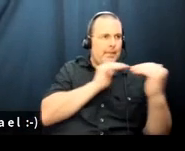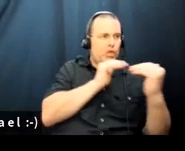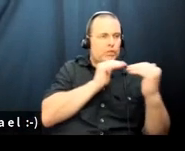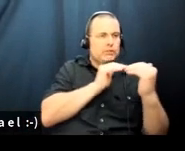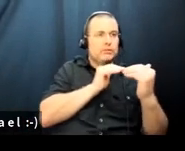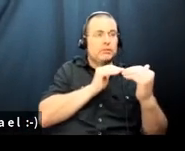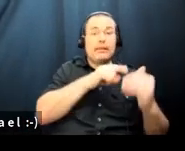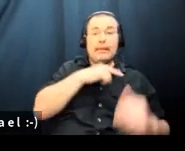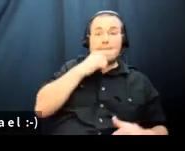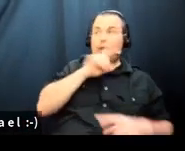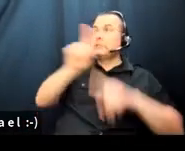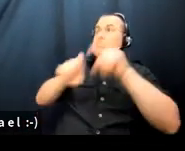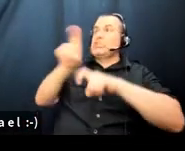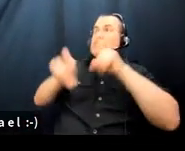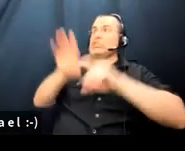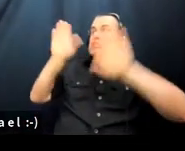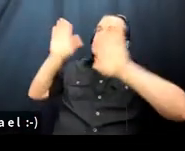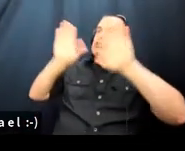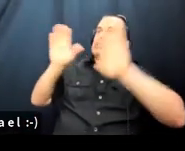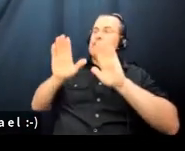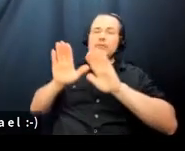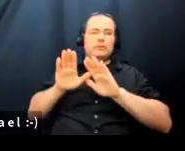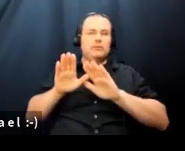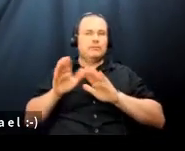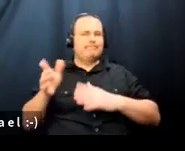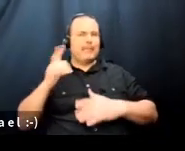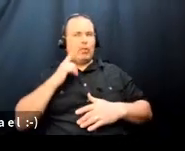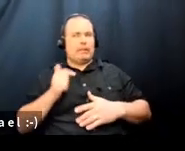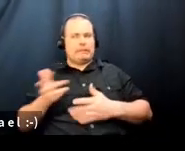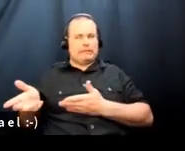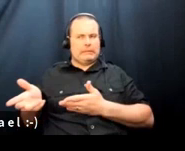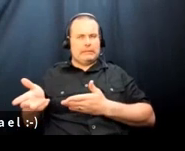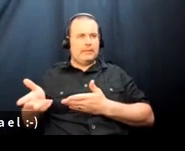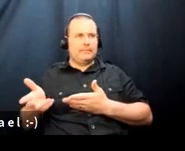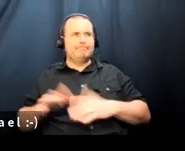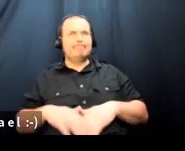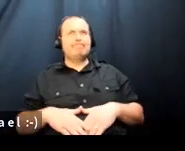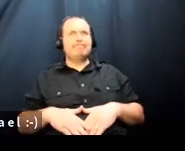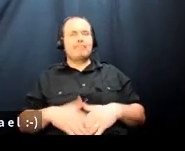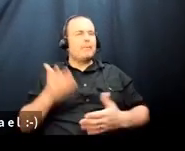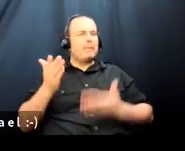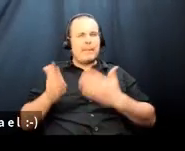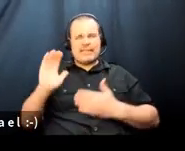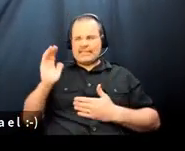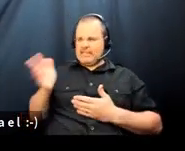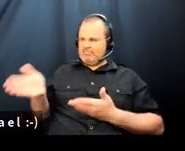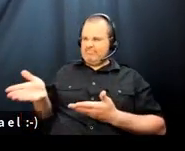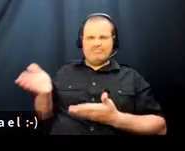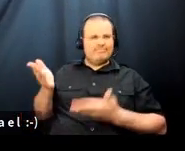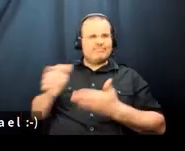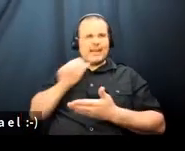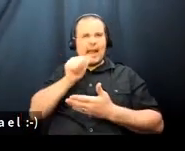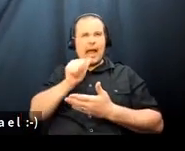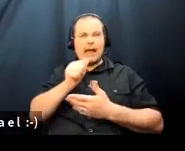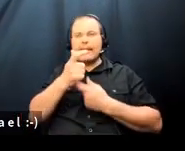as many questions. So as a result, they don't seem like they're as interested in their world. And oftentimes